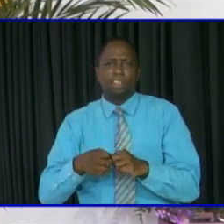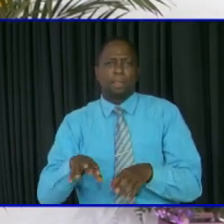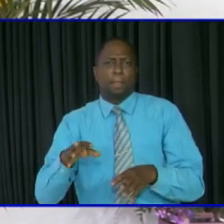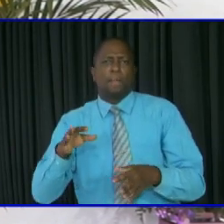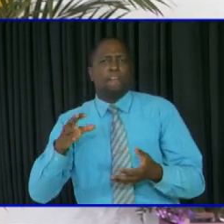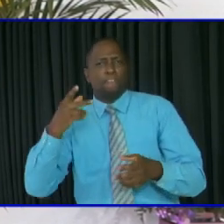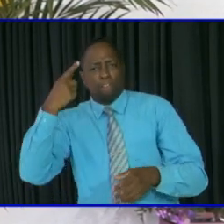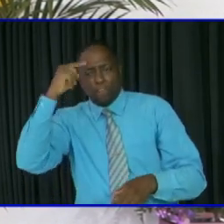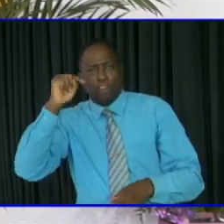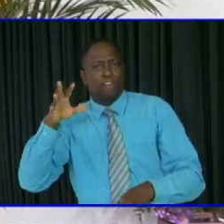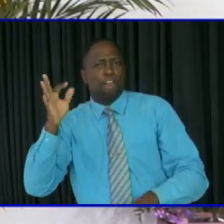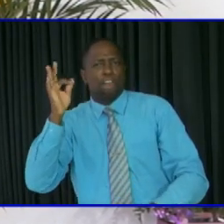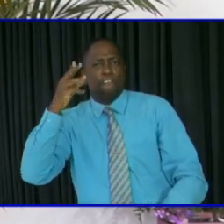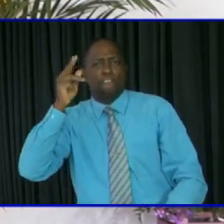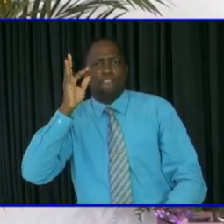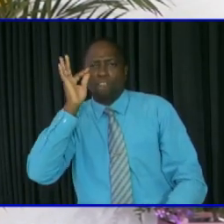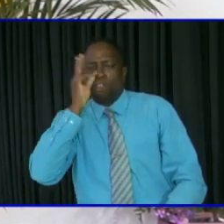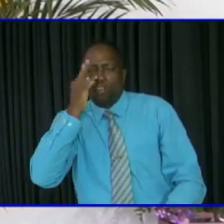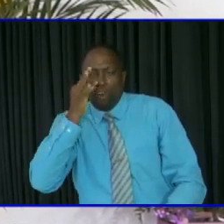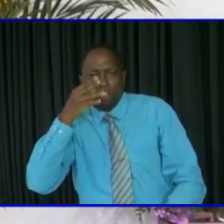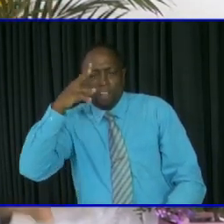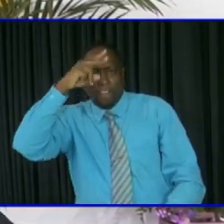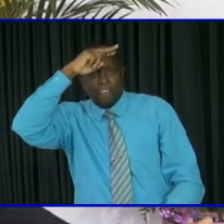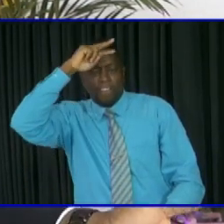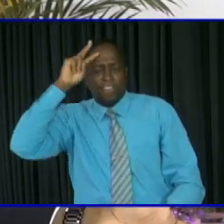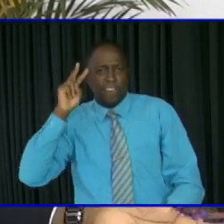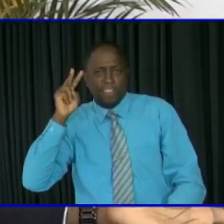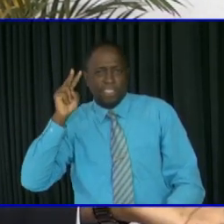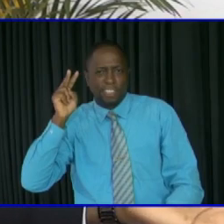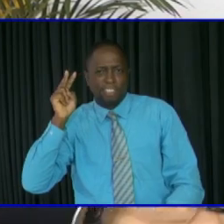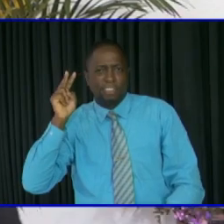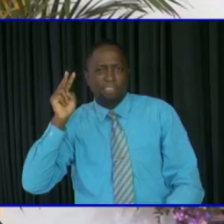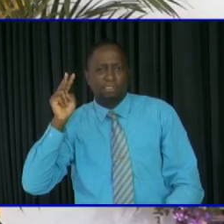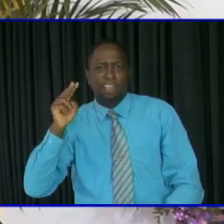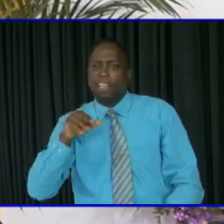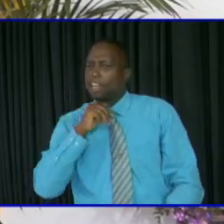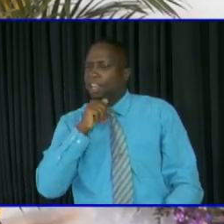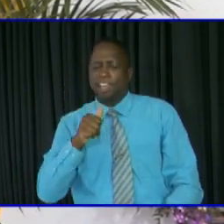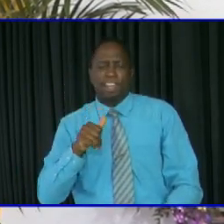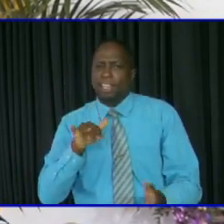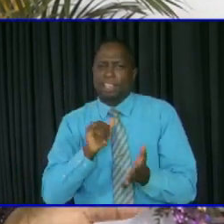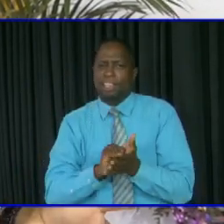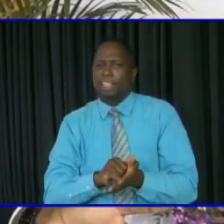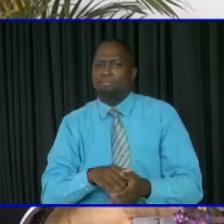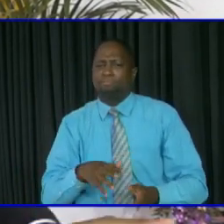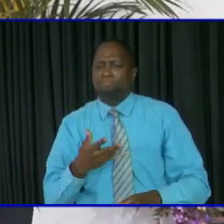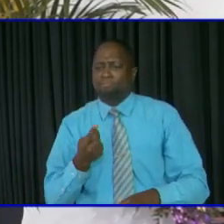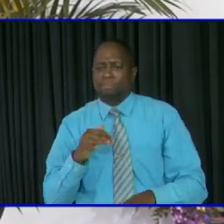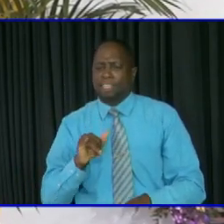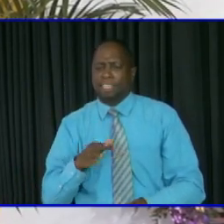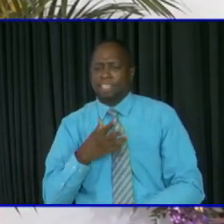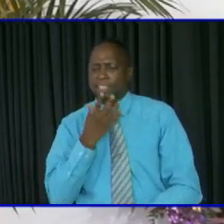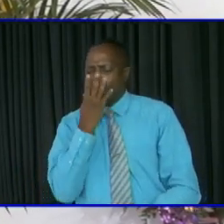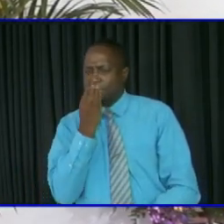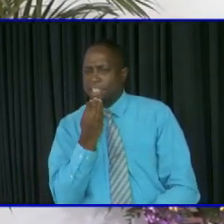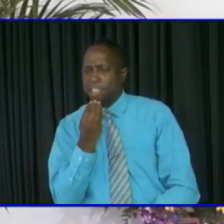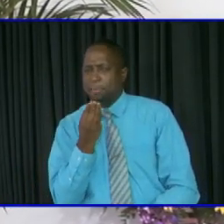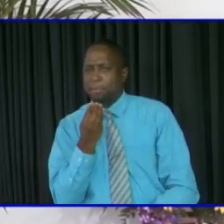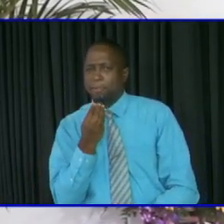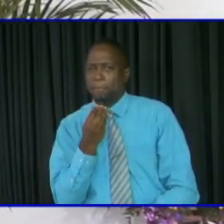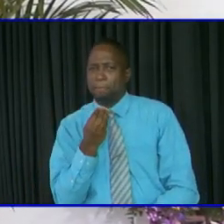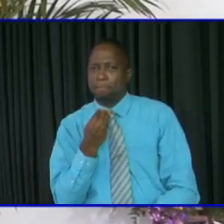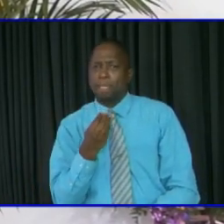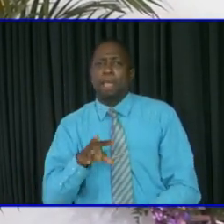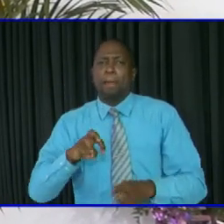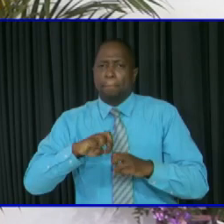or those who were otherwise, is not that they slumbered. It's not that they slept. The problem they